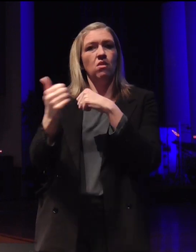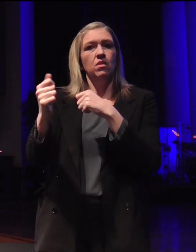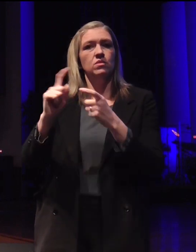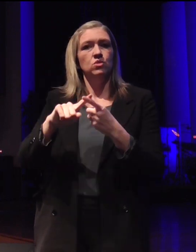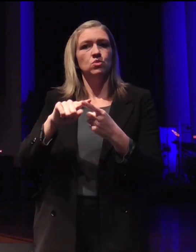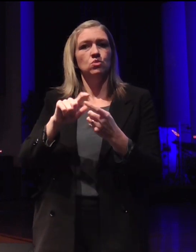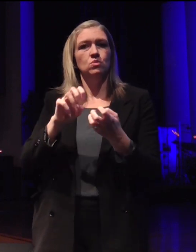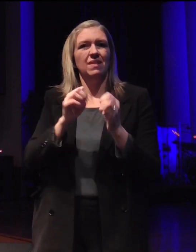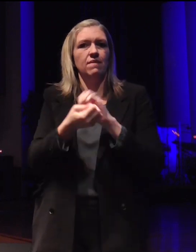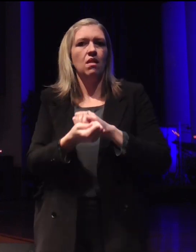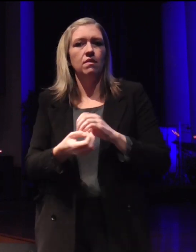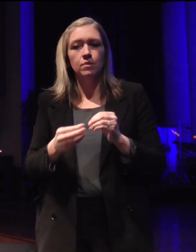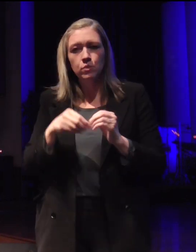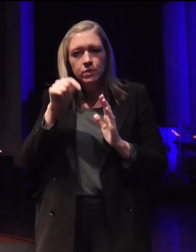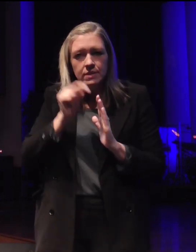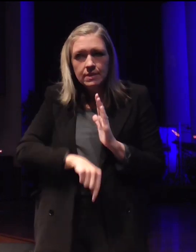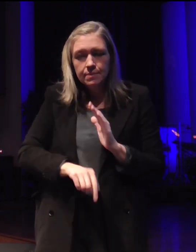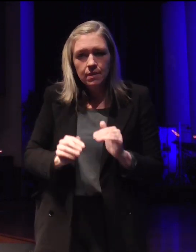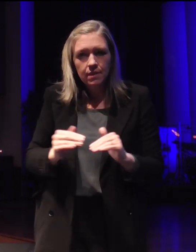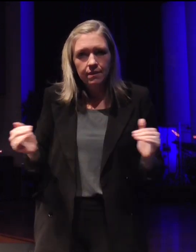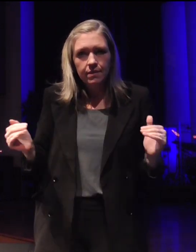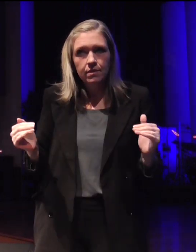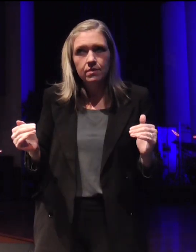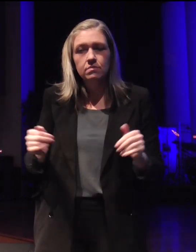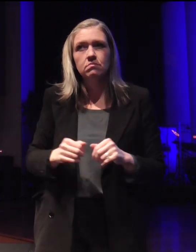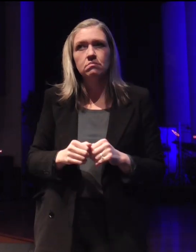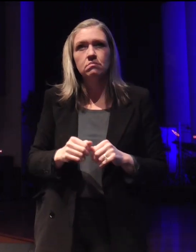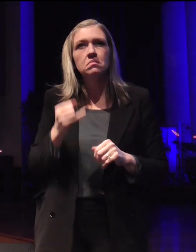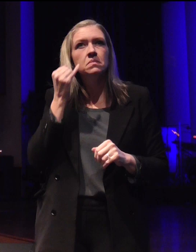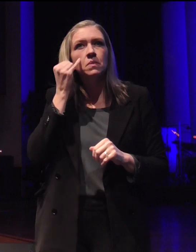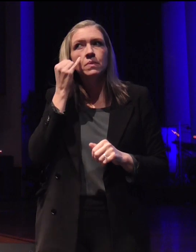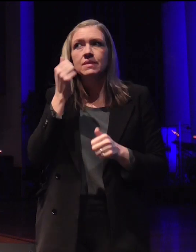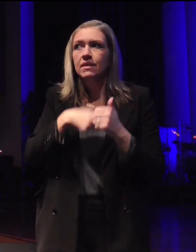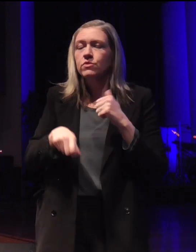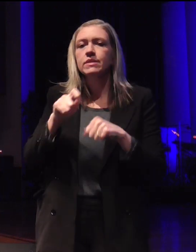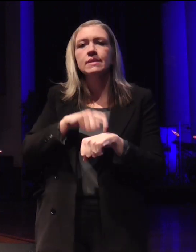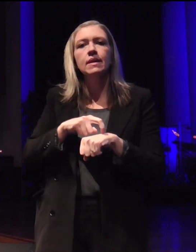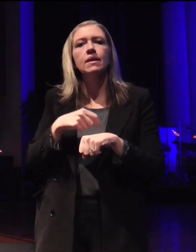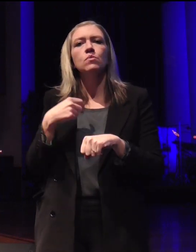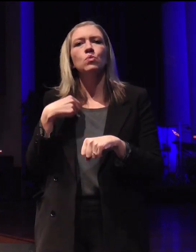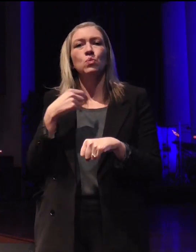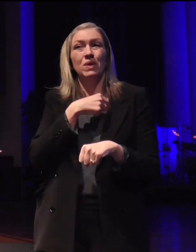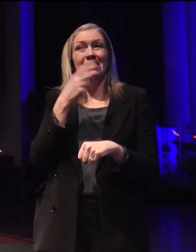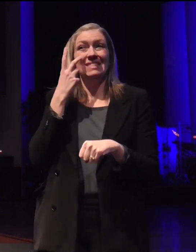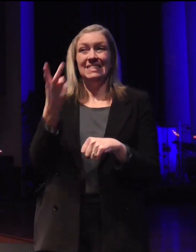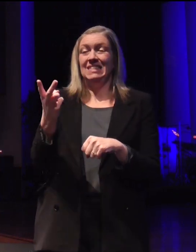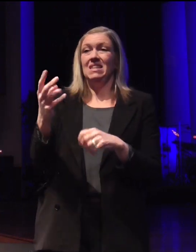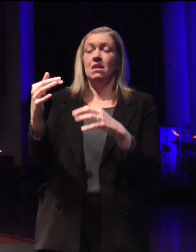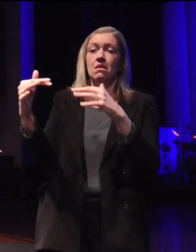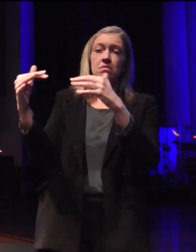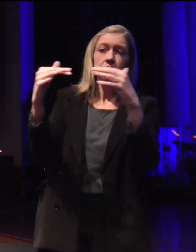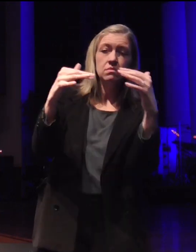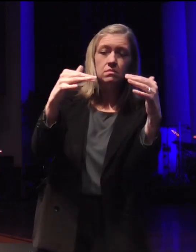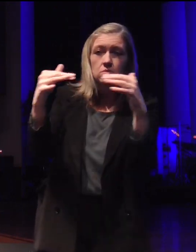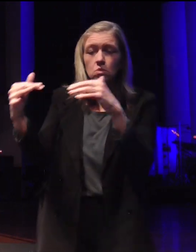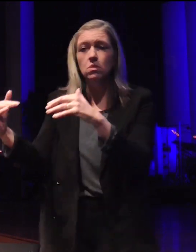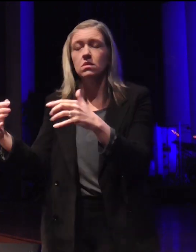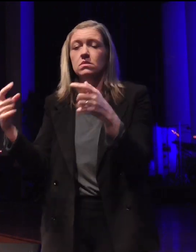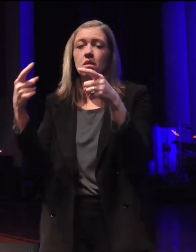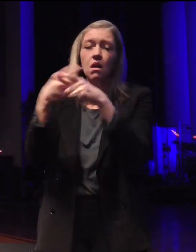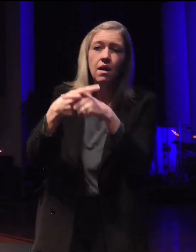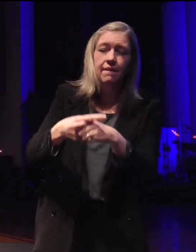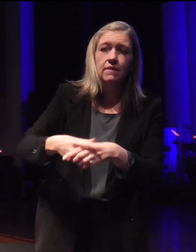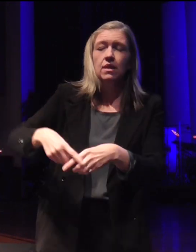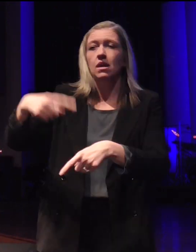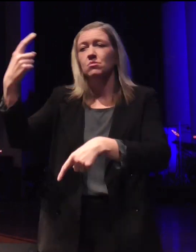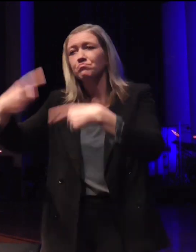level? What if every time you and I look out and we see those arguments going on, those wars going on, those conflicts going on, those